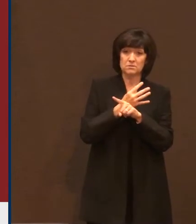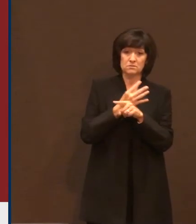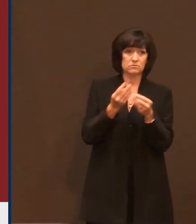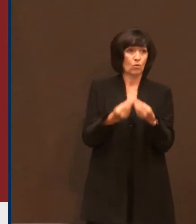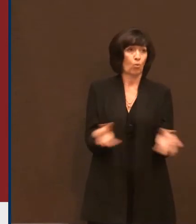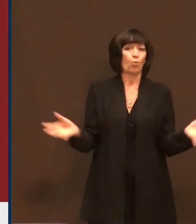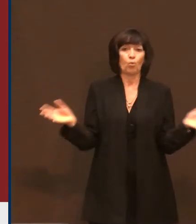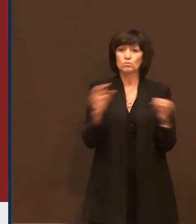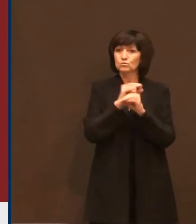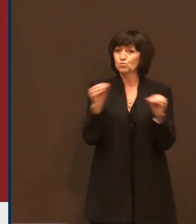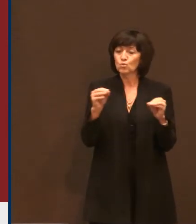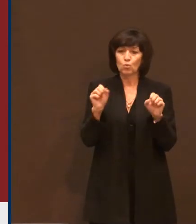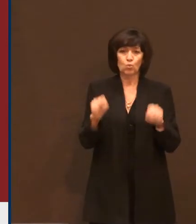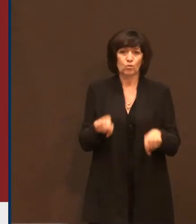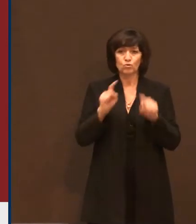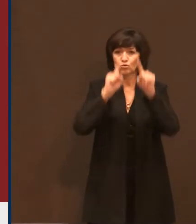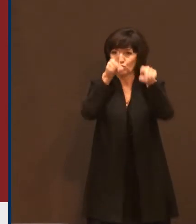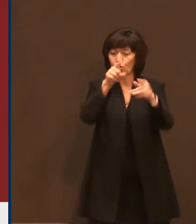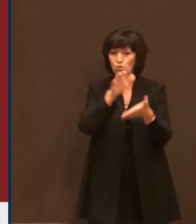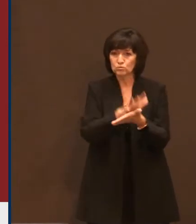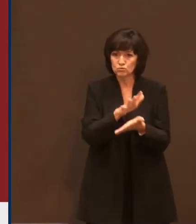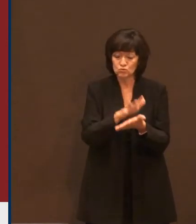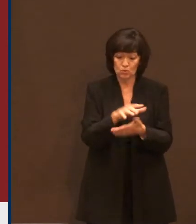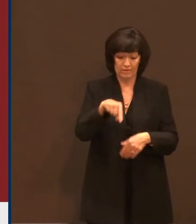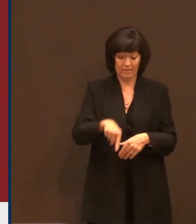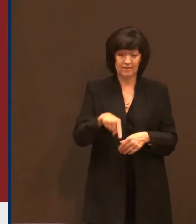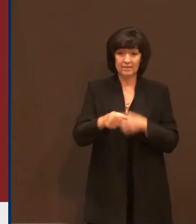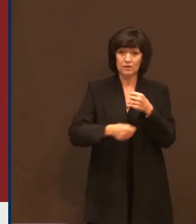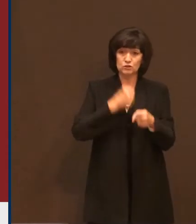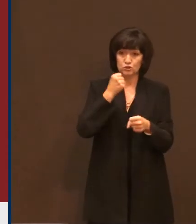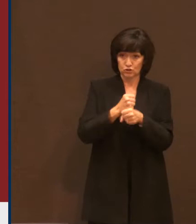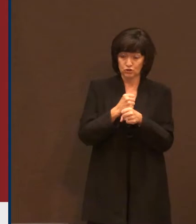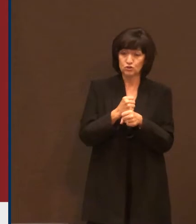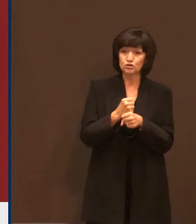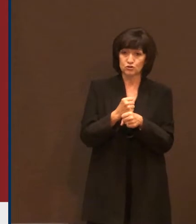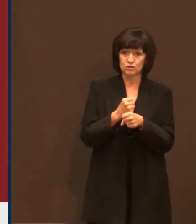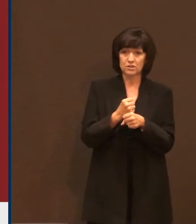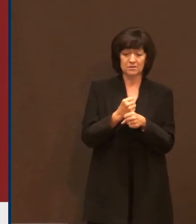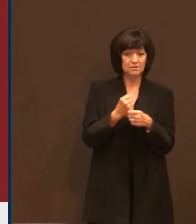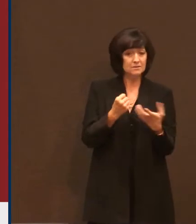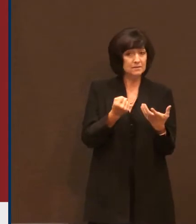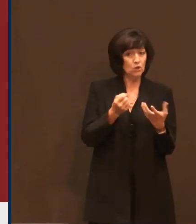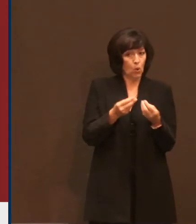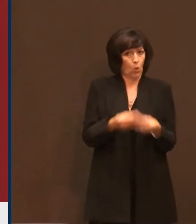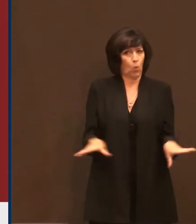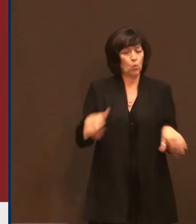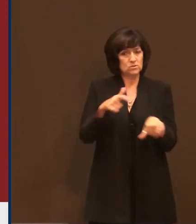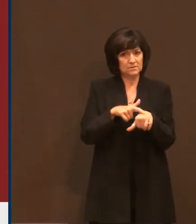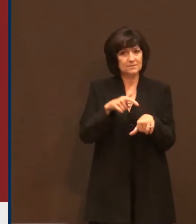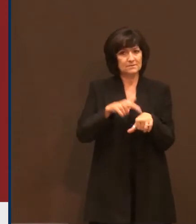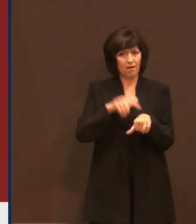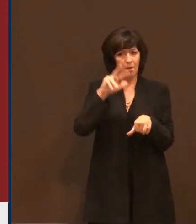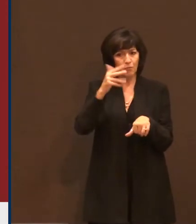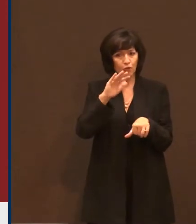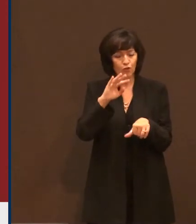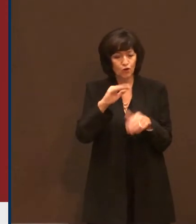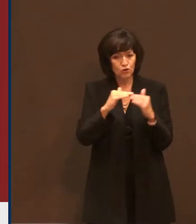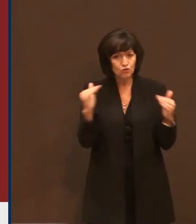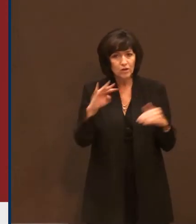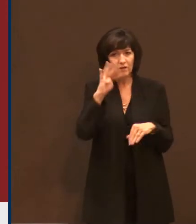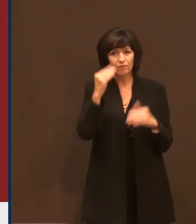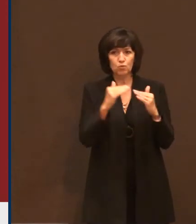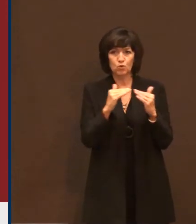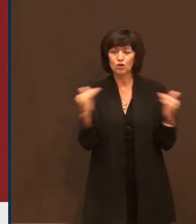this year in their education career, particularly if they're a 3rd grade or 4th grade, any age group,